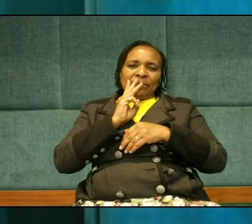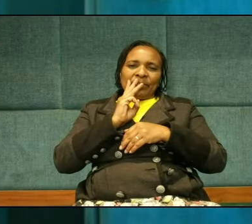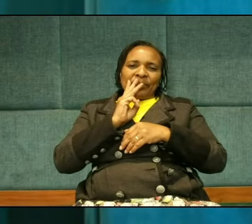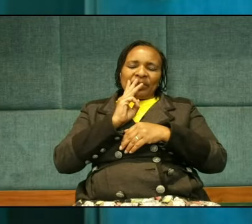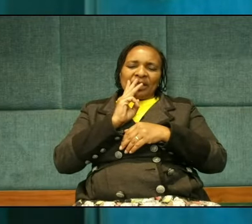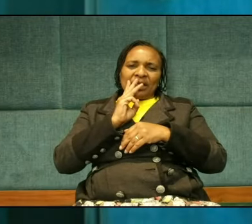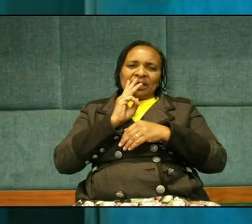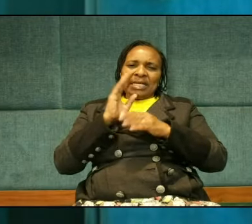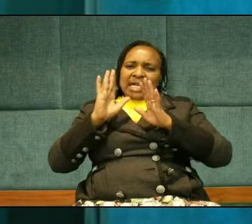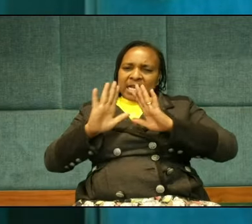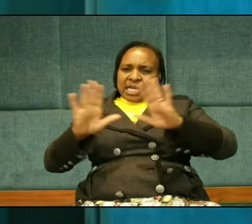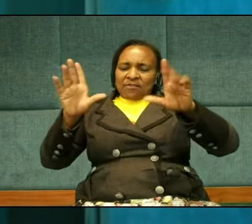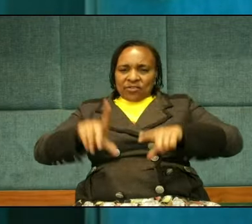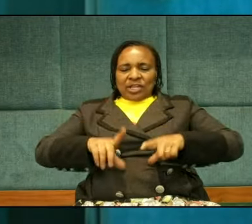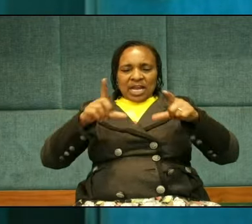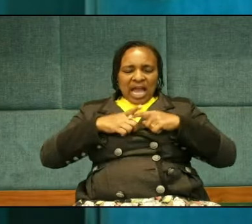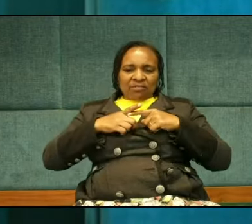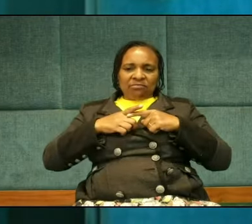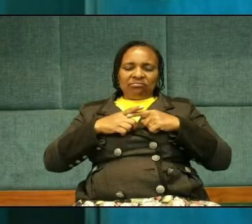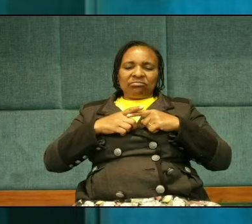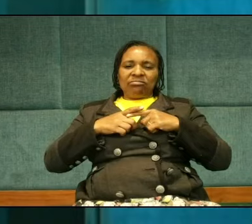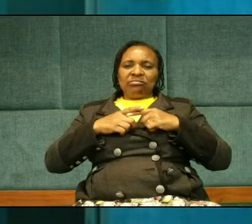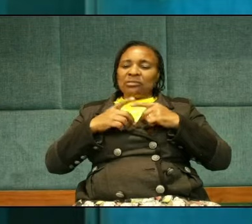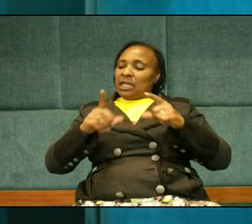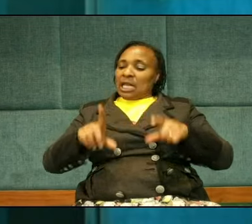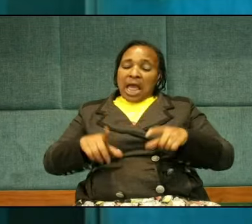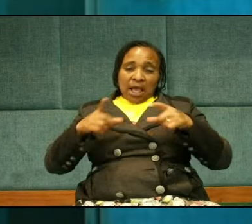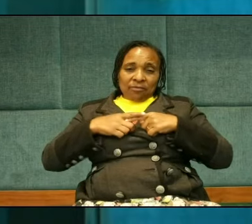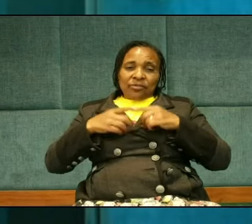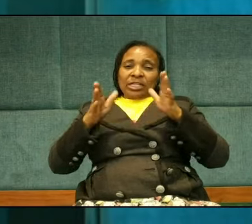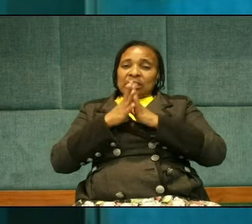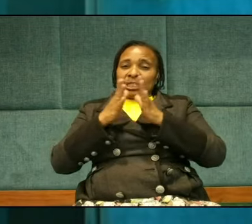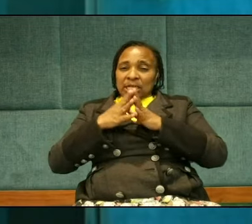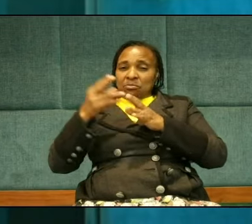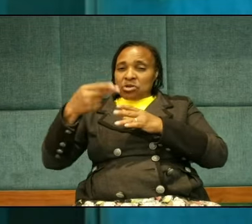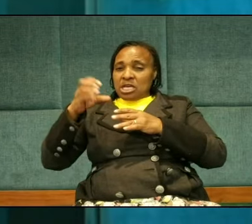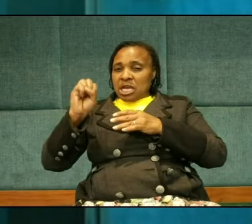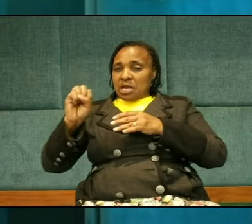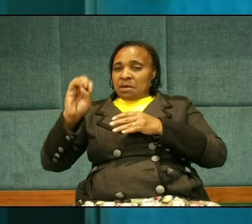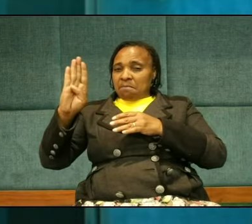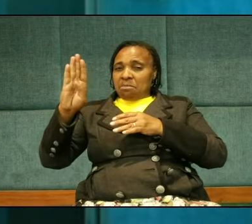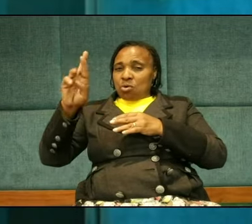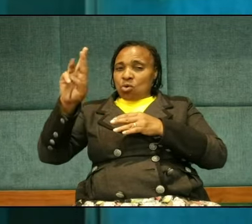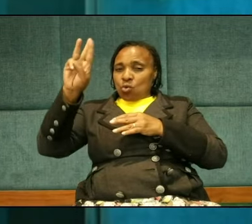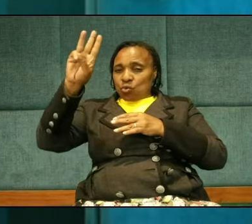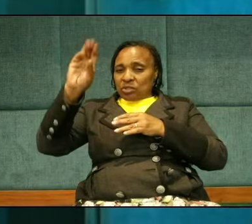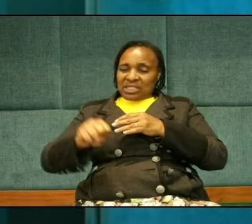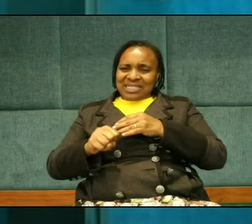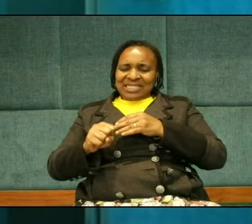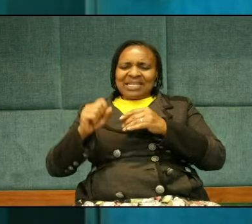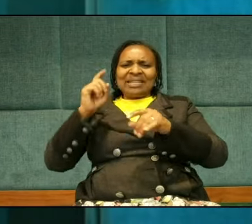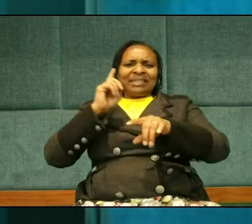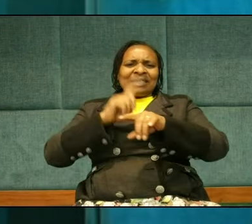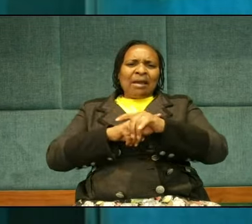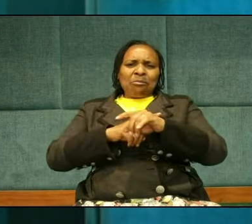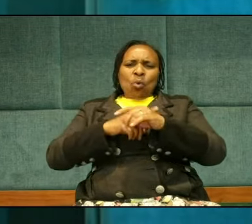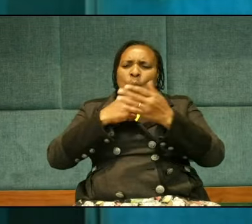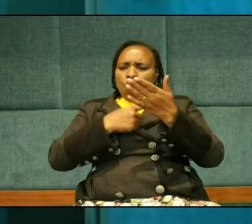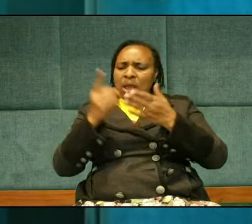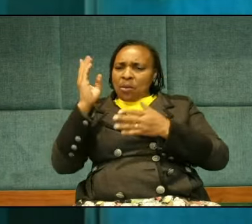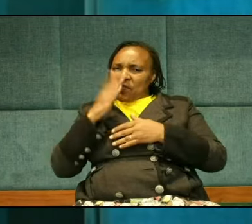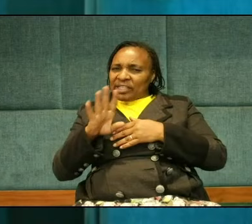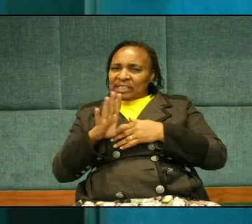and live the life they lived as Hebrews. And at the end of the 10 days, they were healthier and